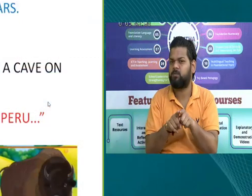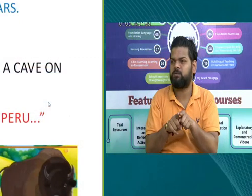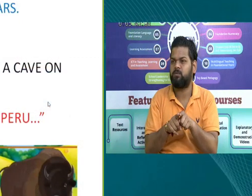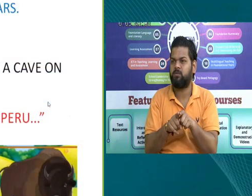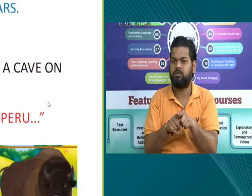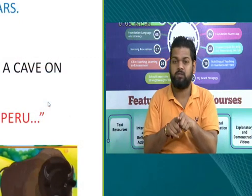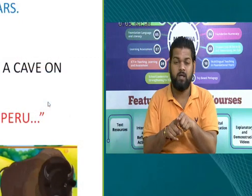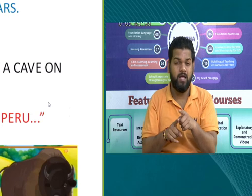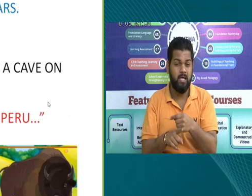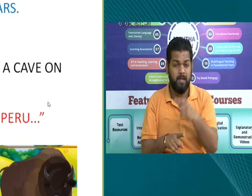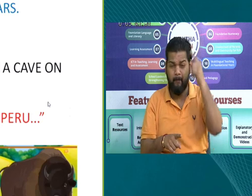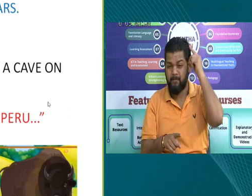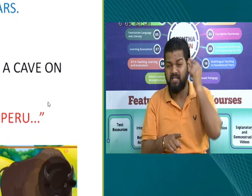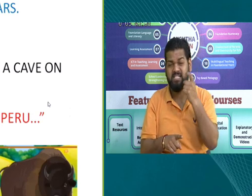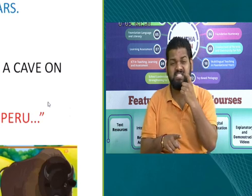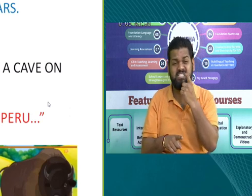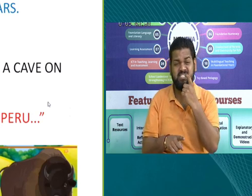97-year-old